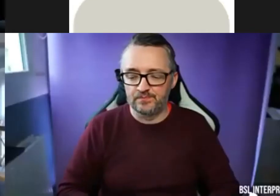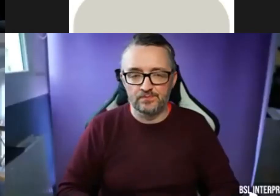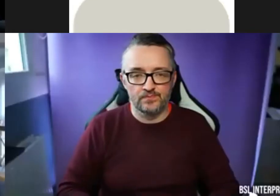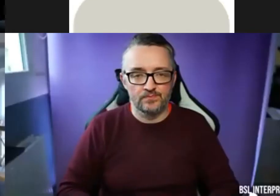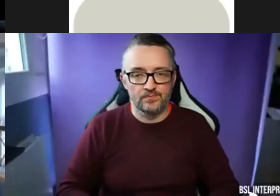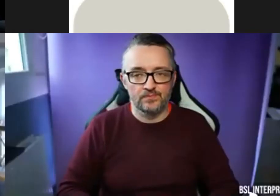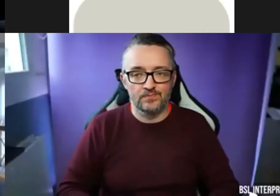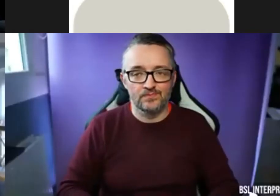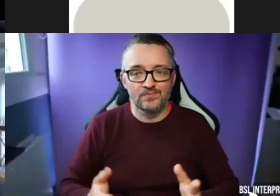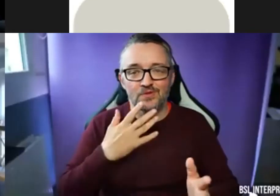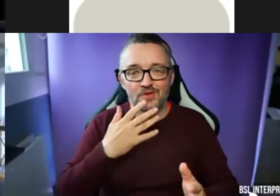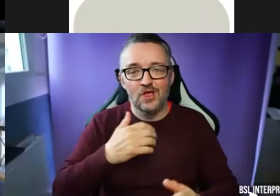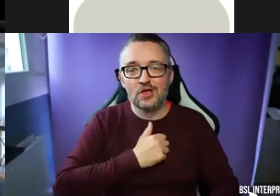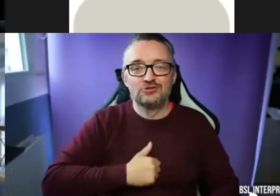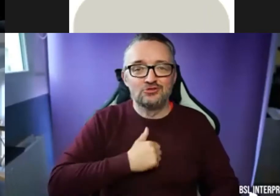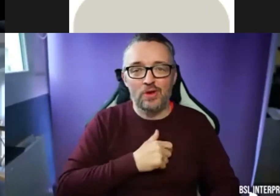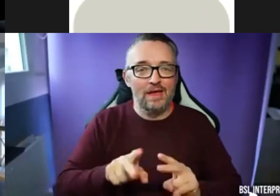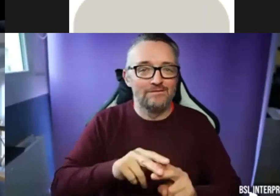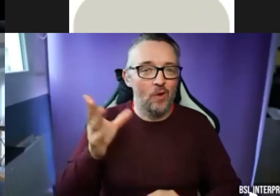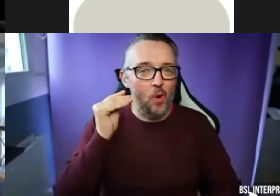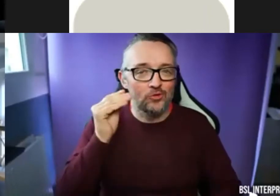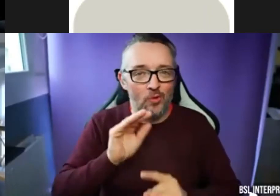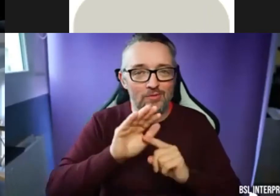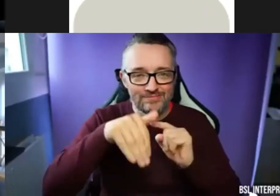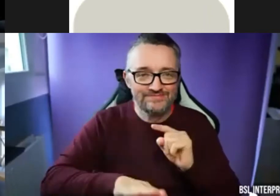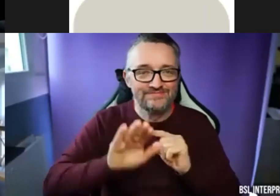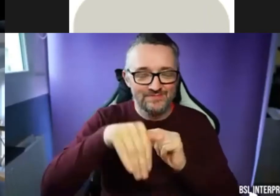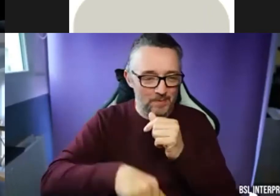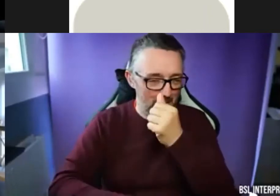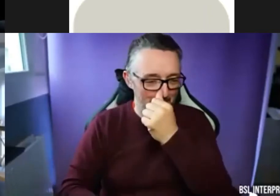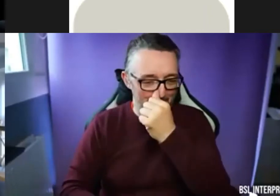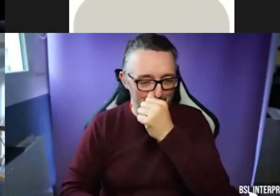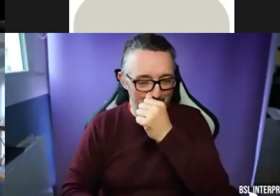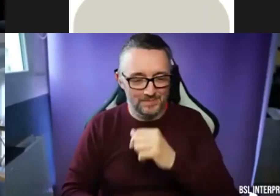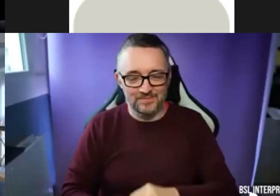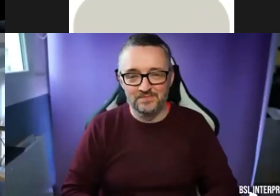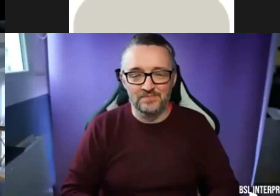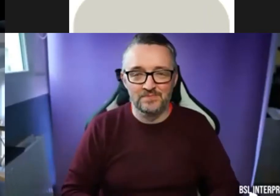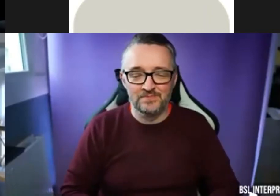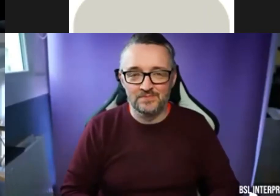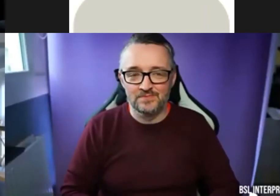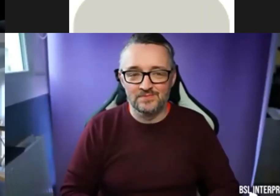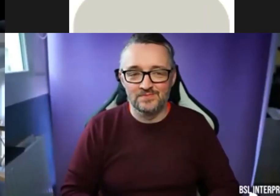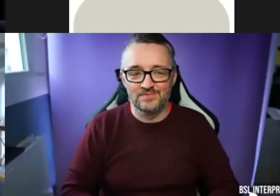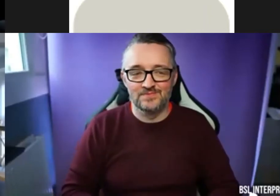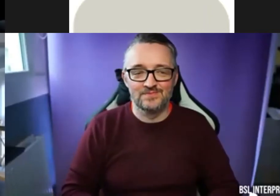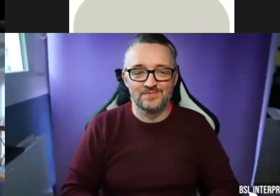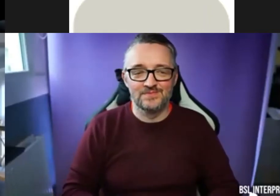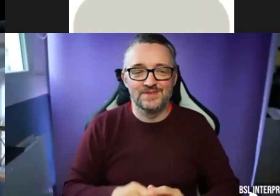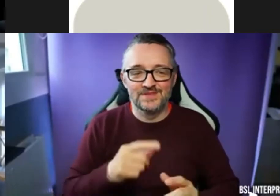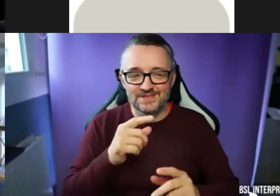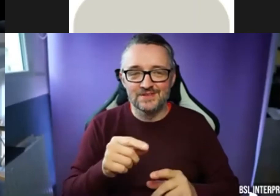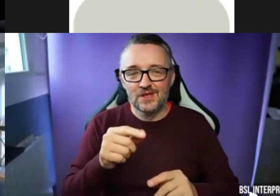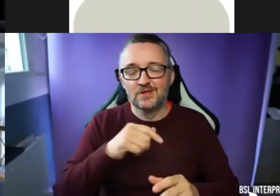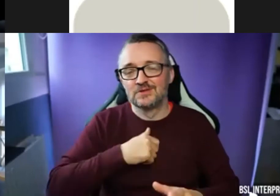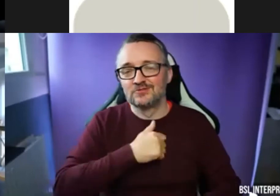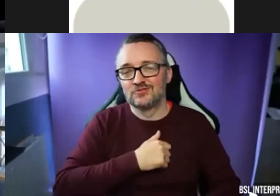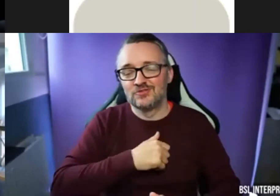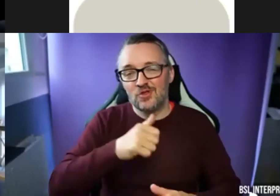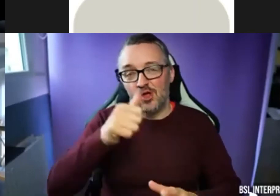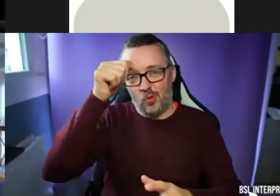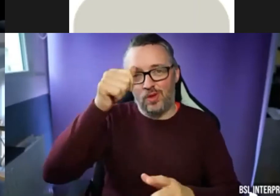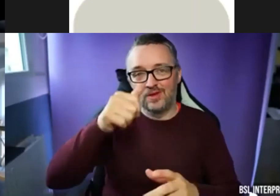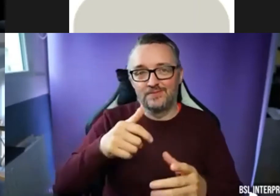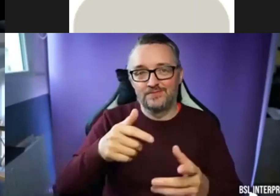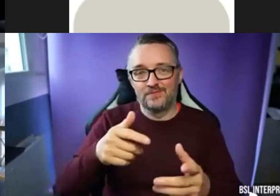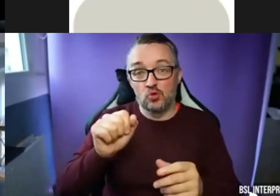And I'm really sorry if some people can't hear me. Thanks, Stuart. Sorry about that. I know that we've had a few technical difficulties there, but we will be able to share